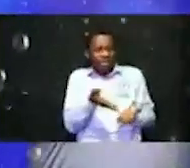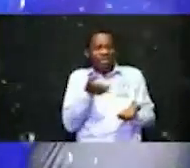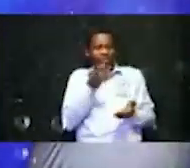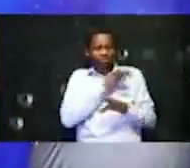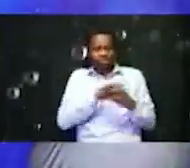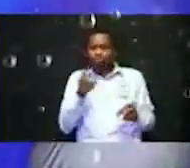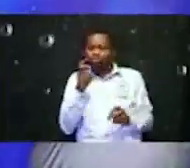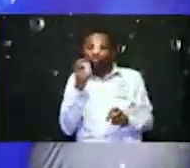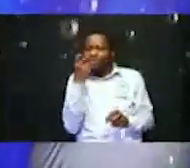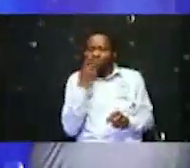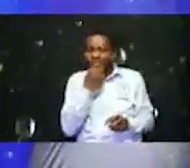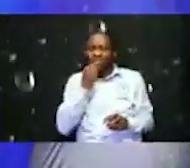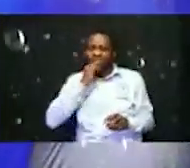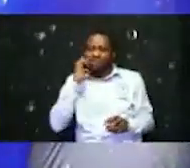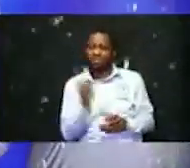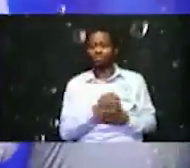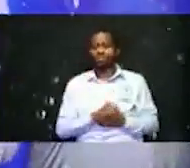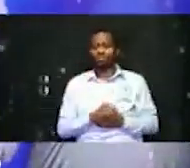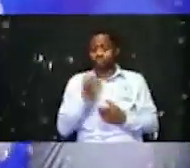never speak anything wicked.